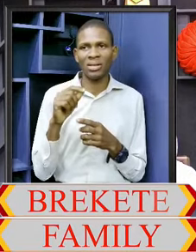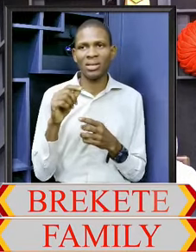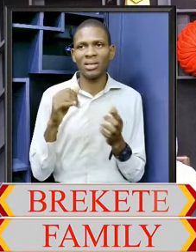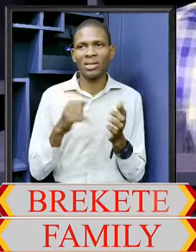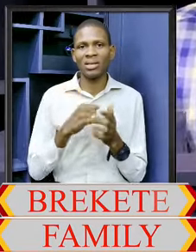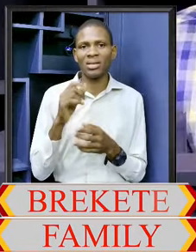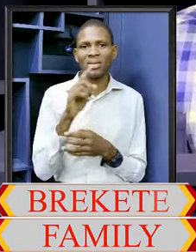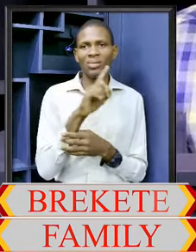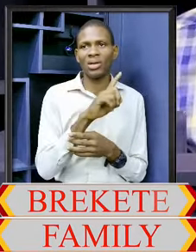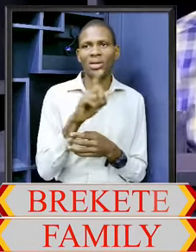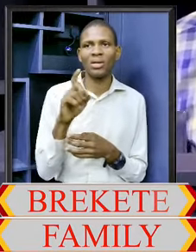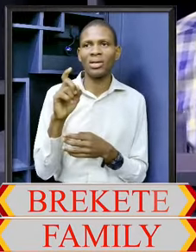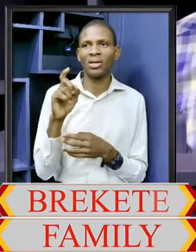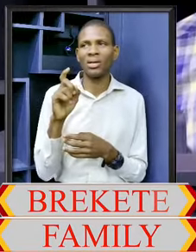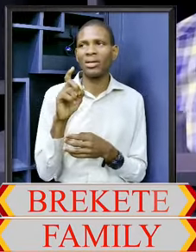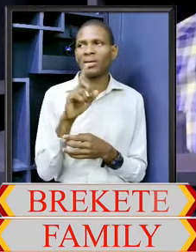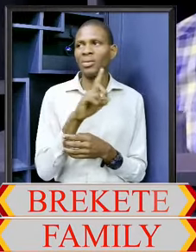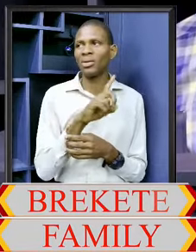now